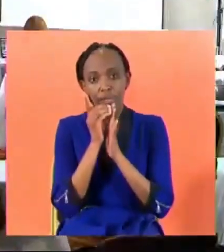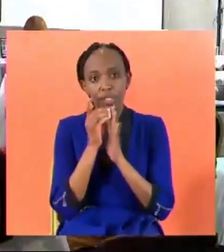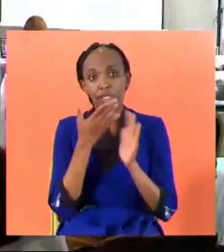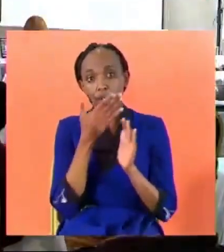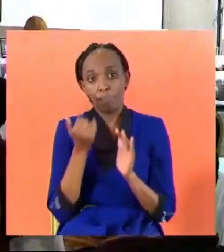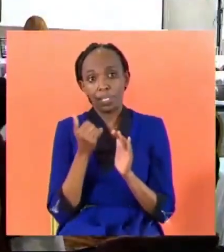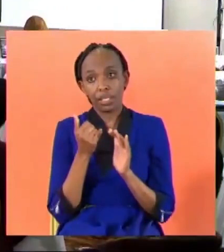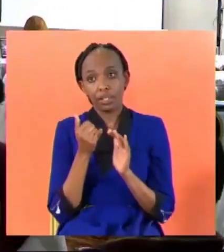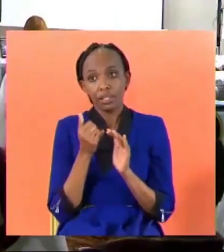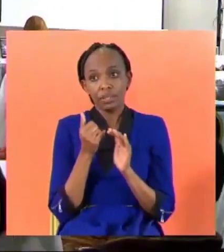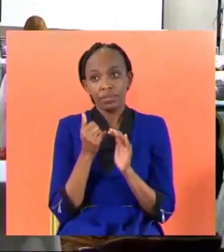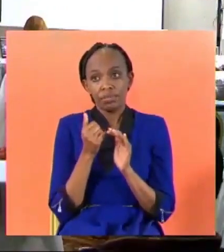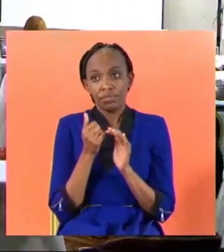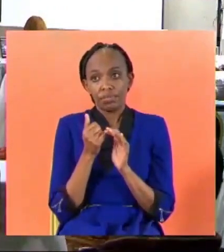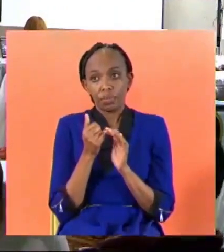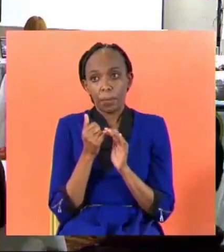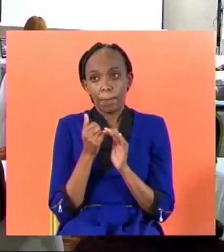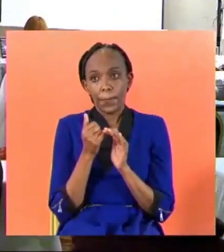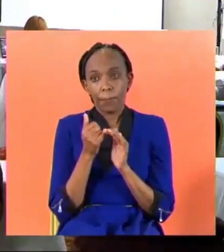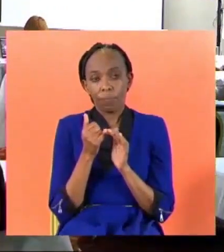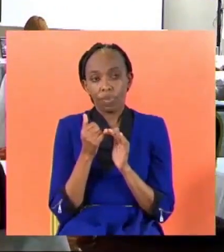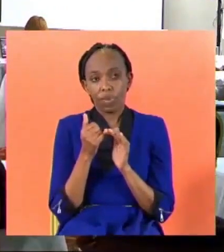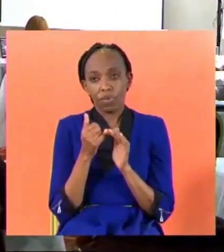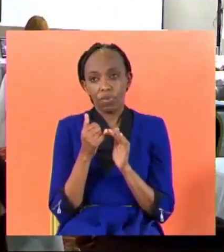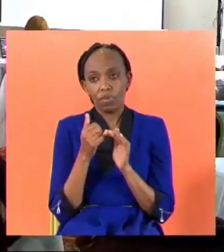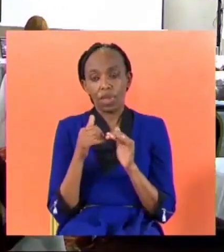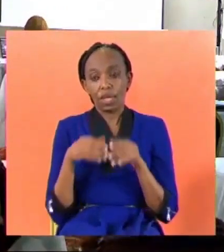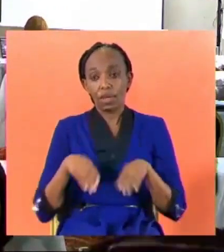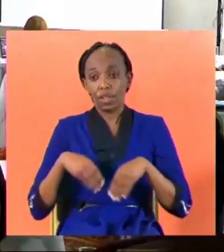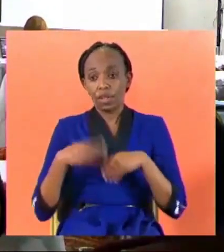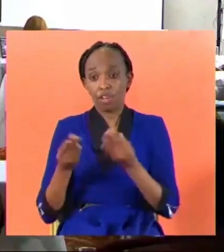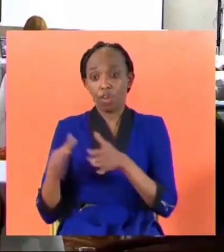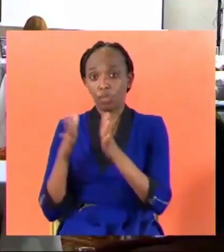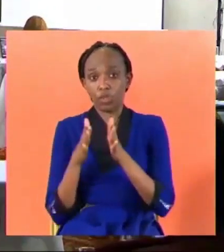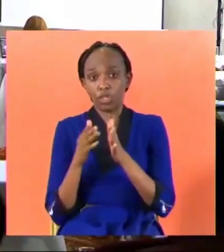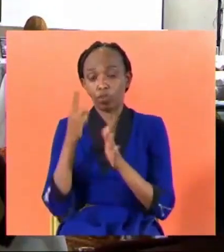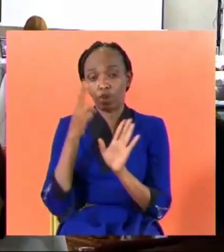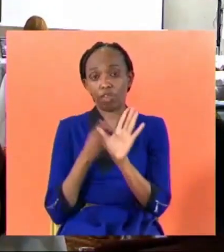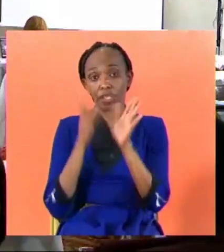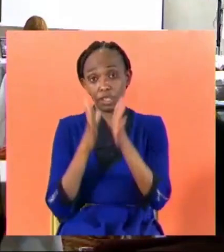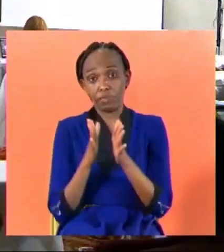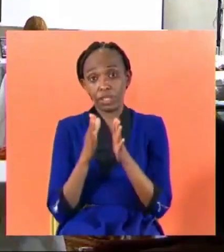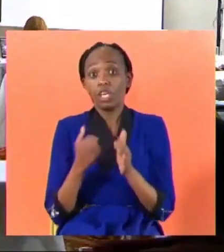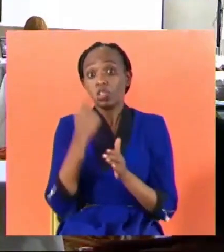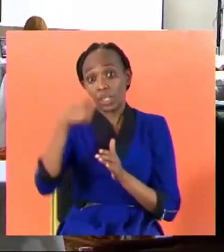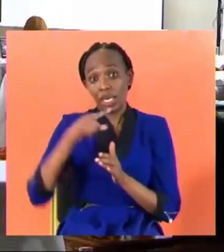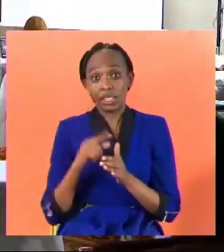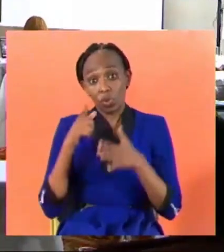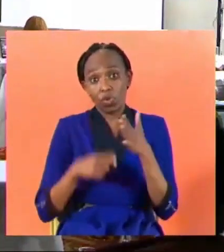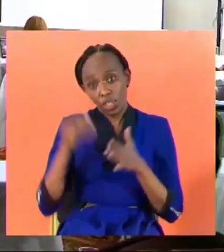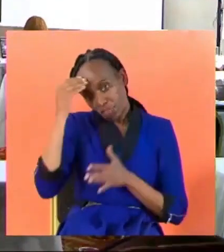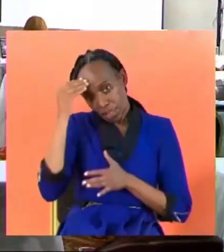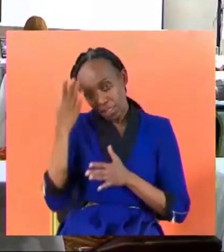better to leave the floor to one of the participants to participate, to tell us what we have done